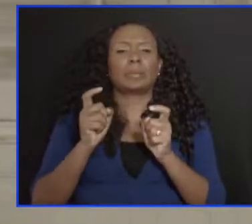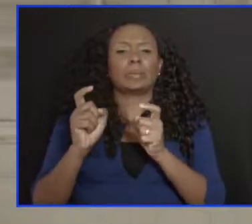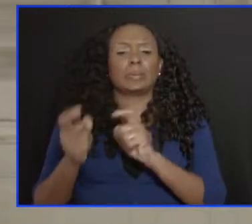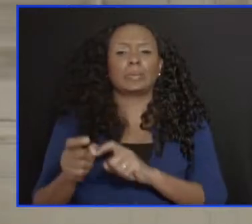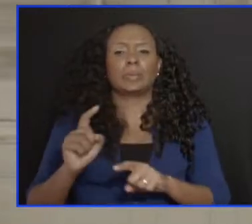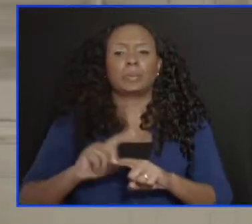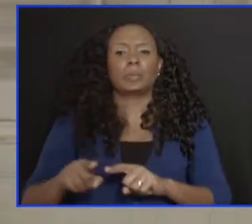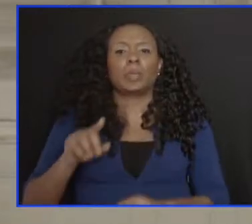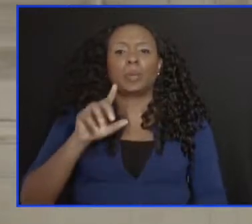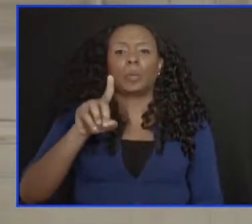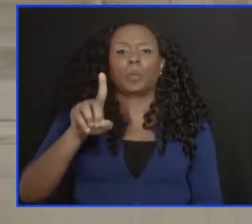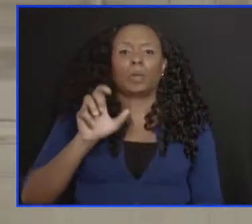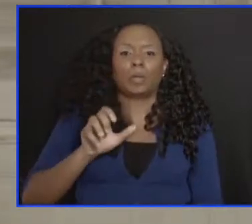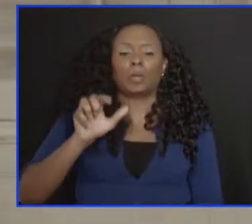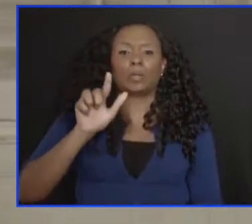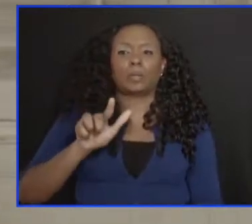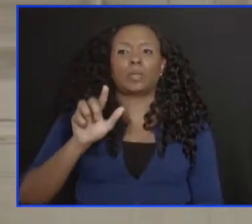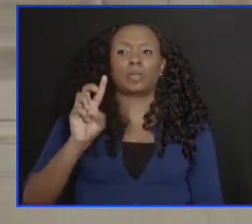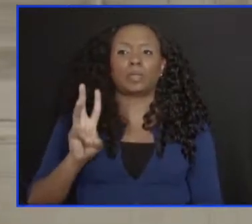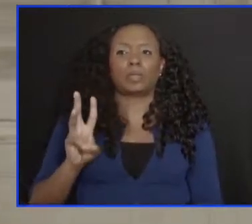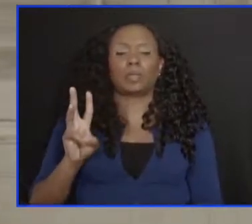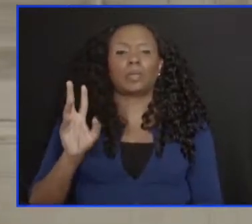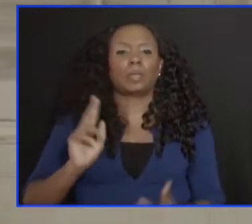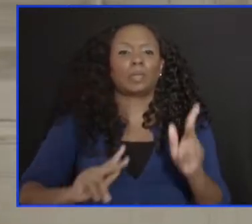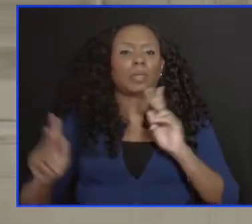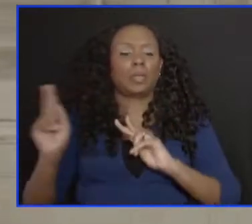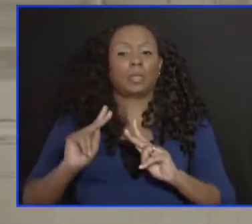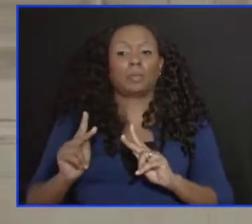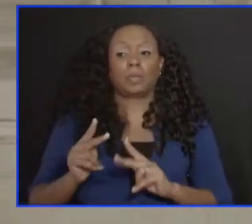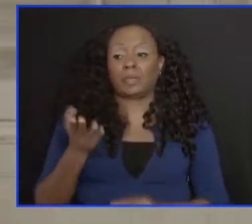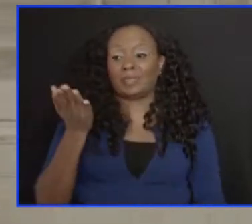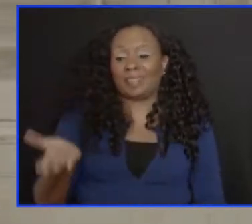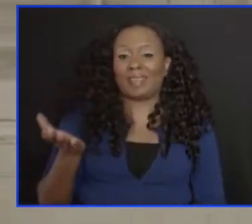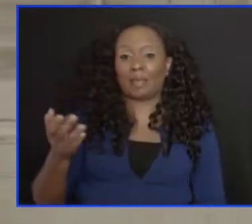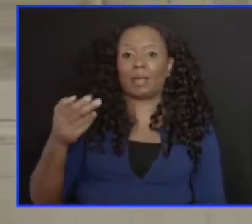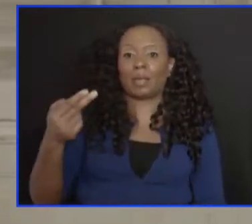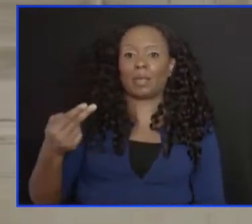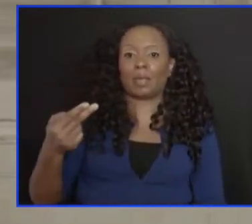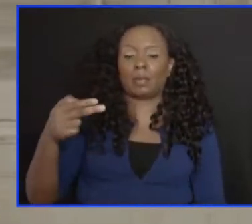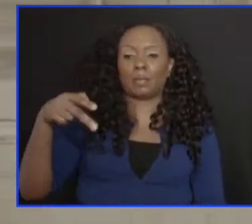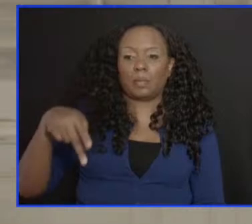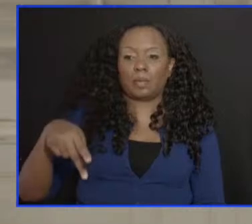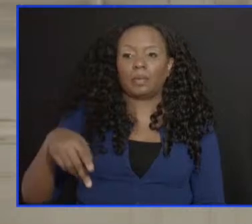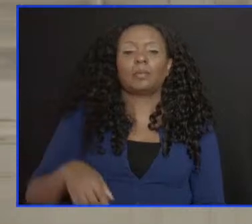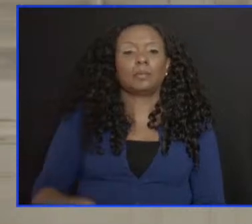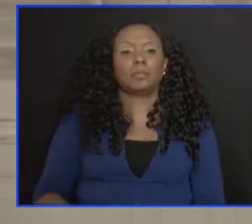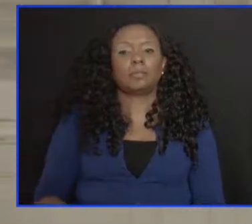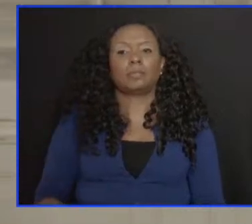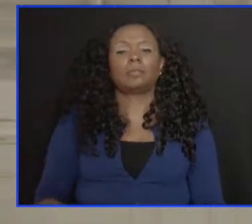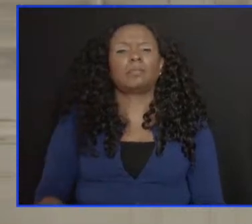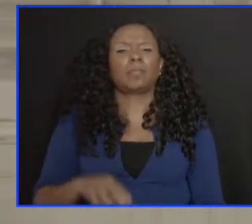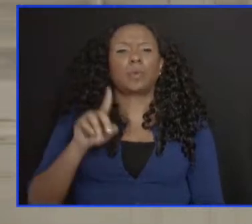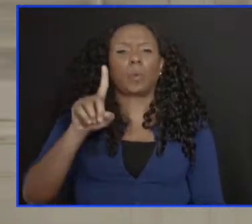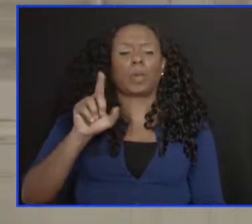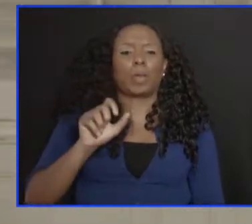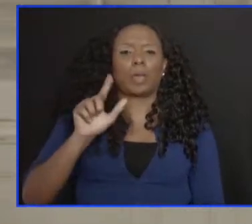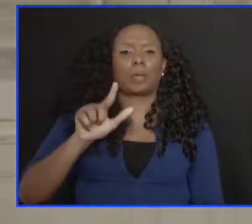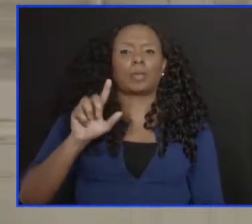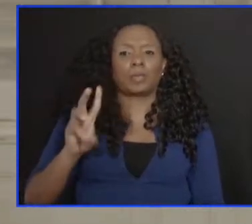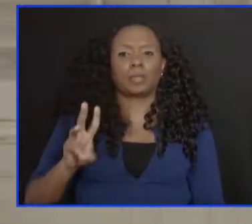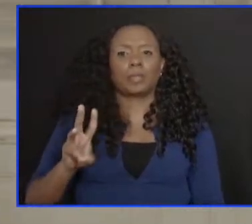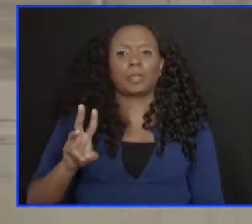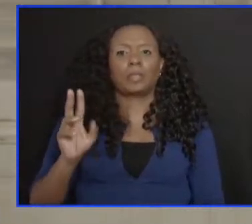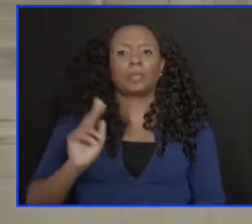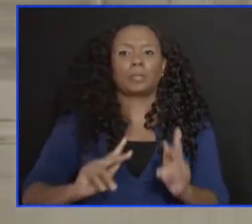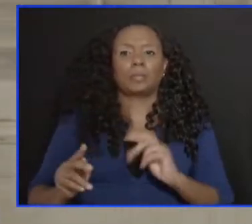had 126 individuals over 7 o'clock this morning who were PCR positive across our 3 current